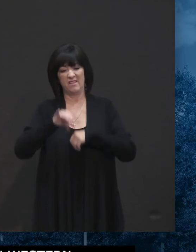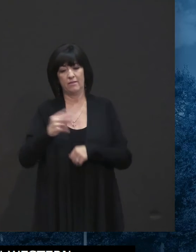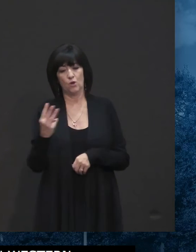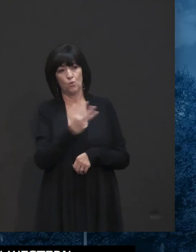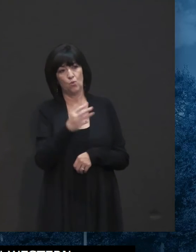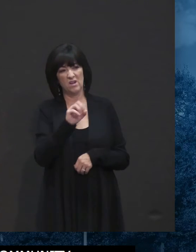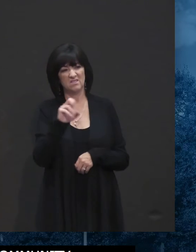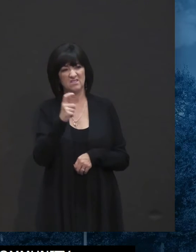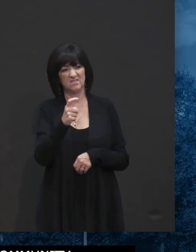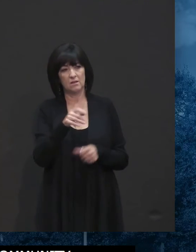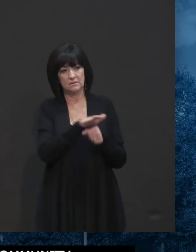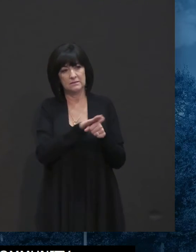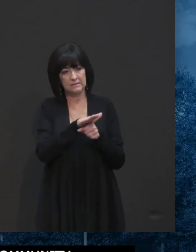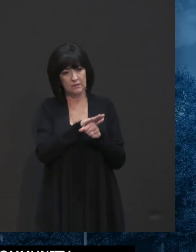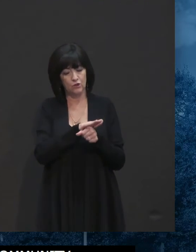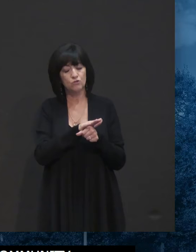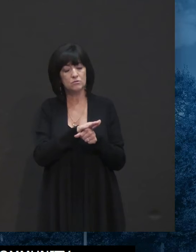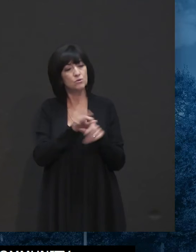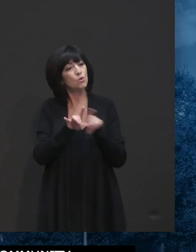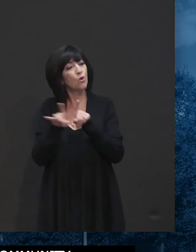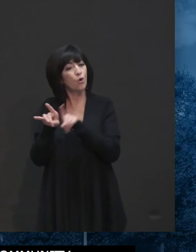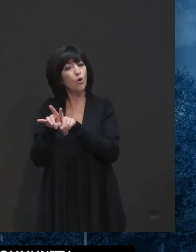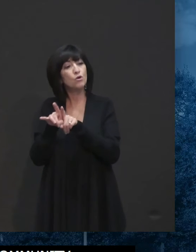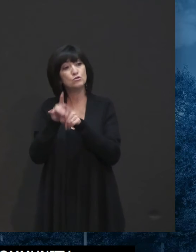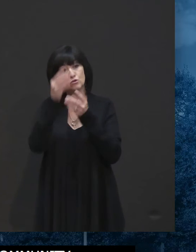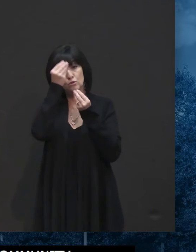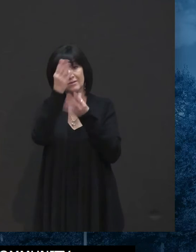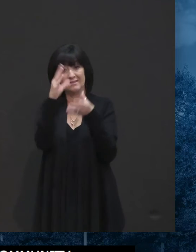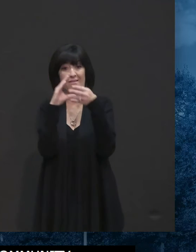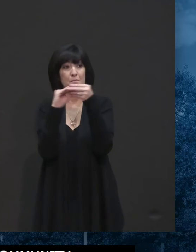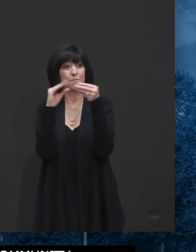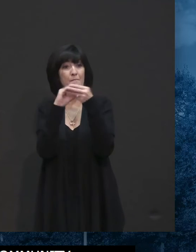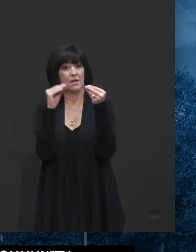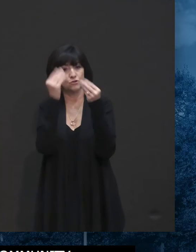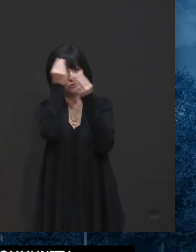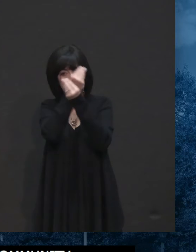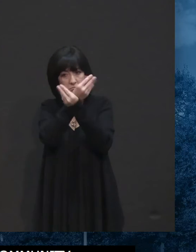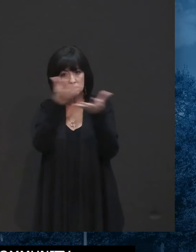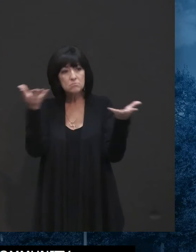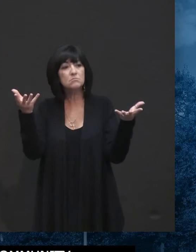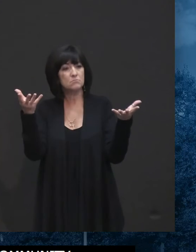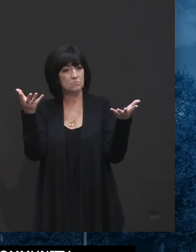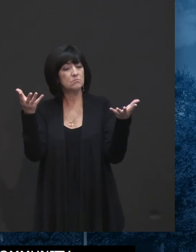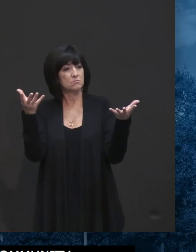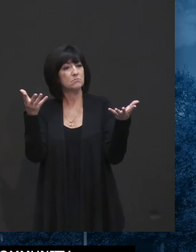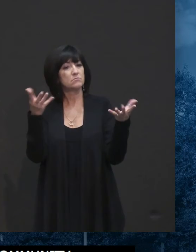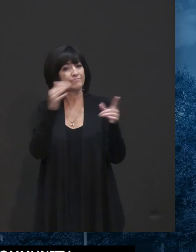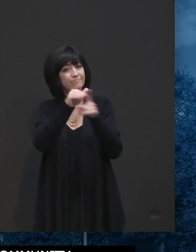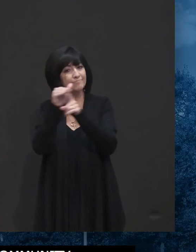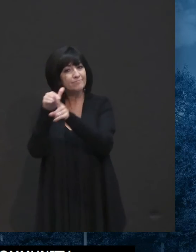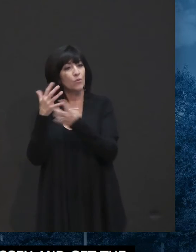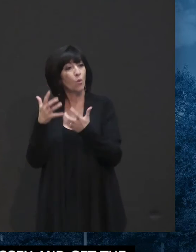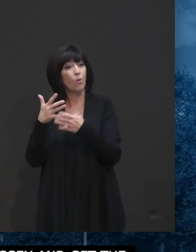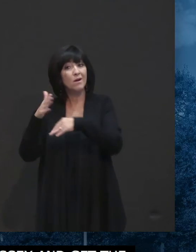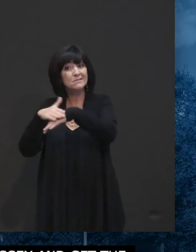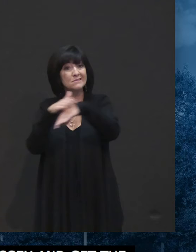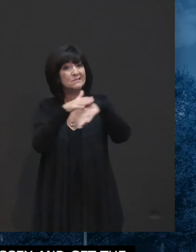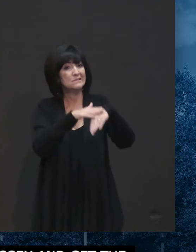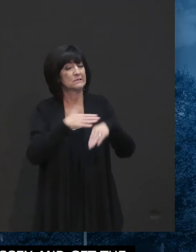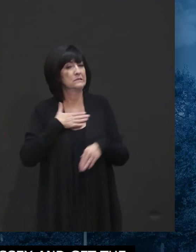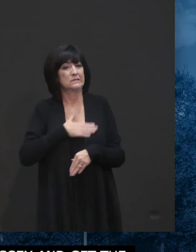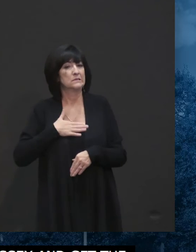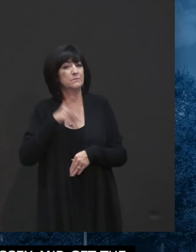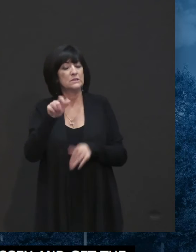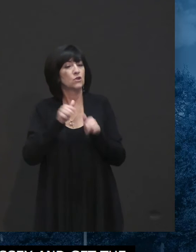out around the importance of those protective factors, including, not gathering at this point in